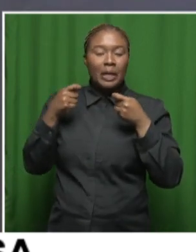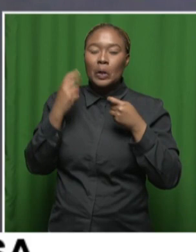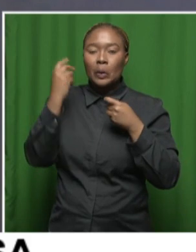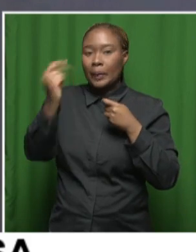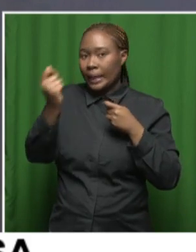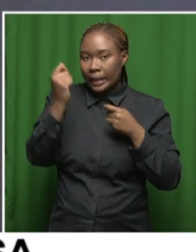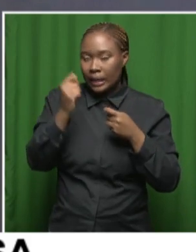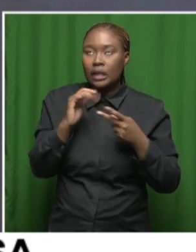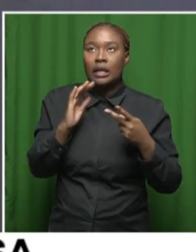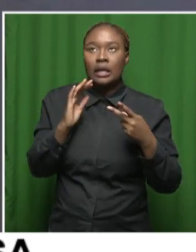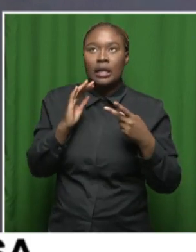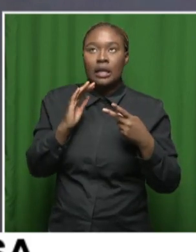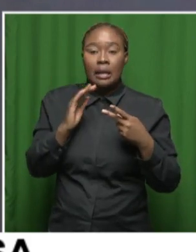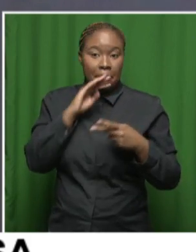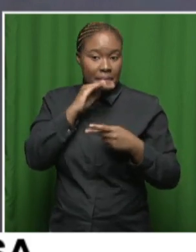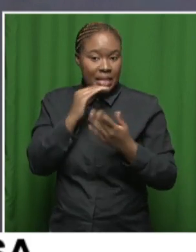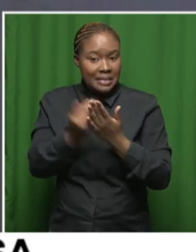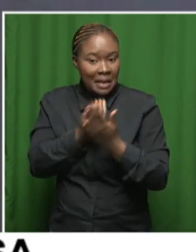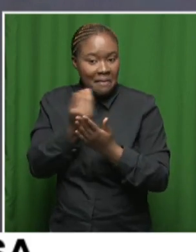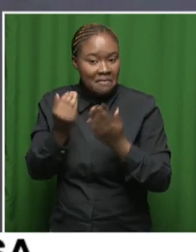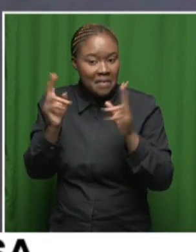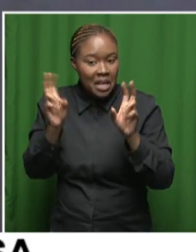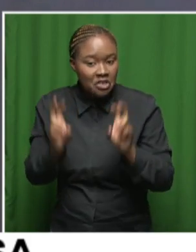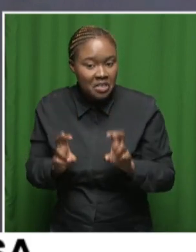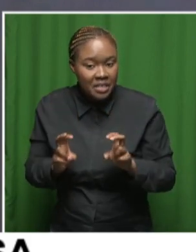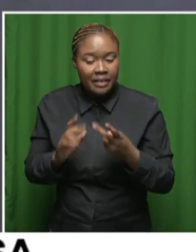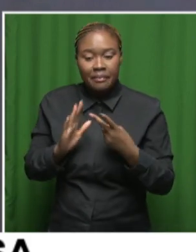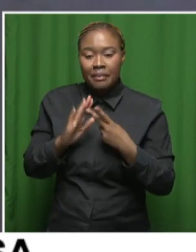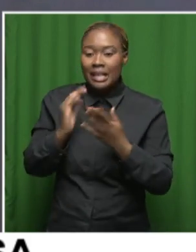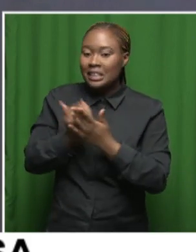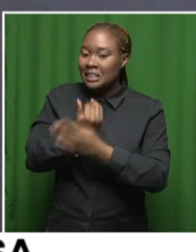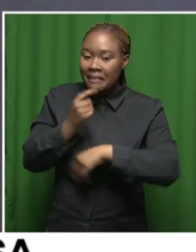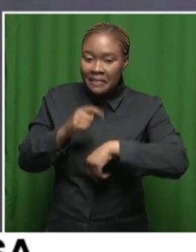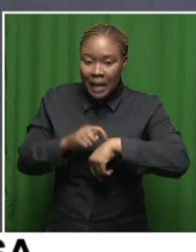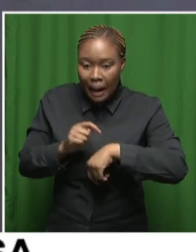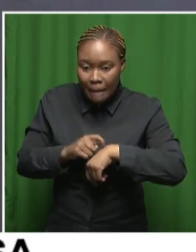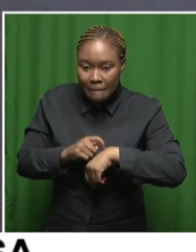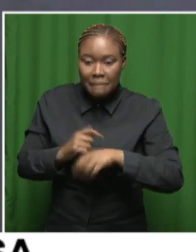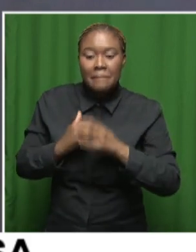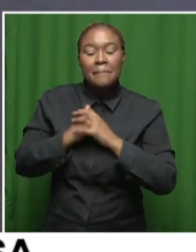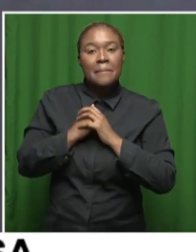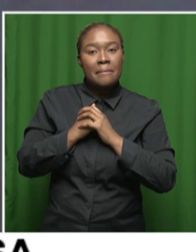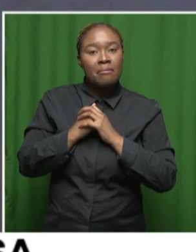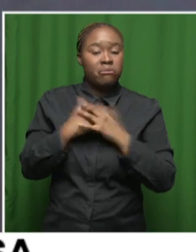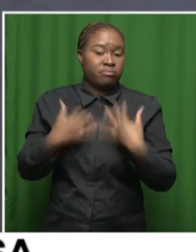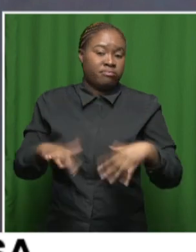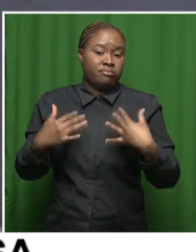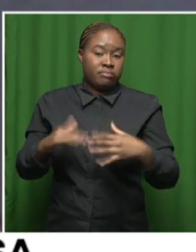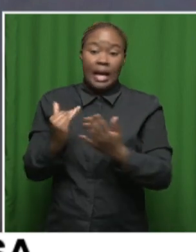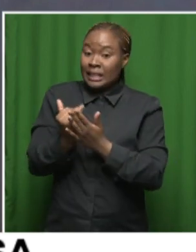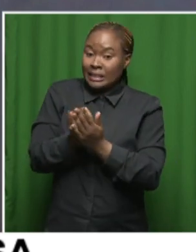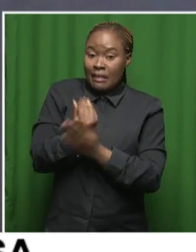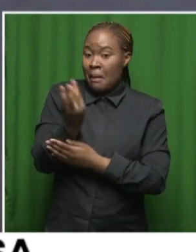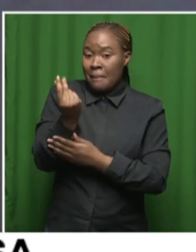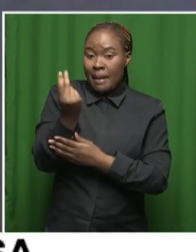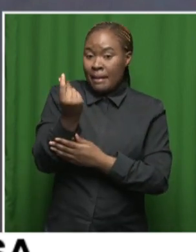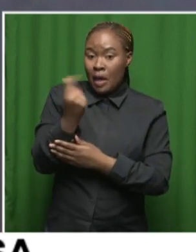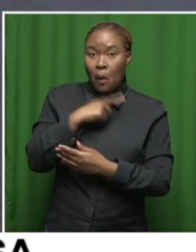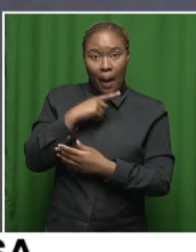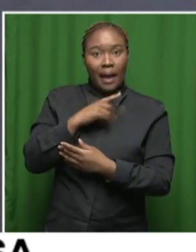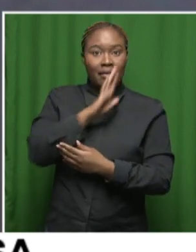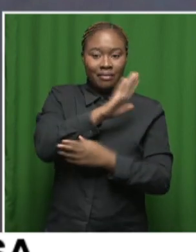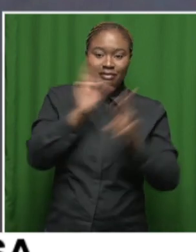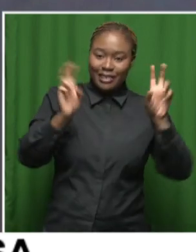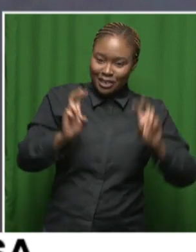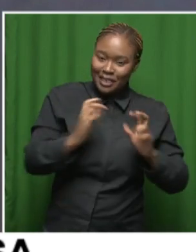much quicker. So you're saving on electricity, you're saving on time. And so, of course, you're saving money because you're saving on electricity.